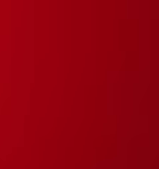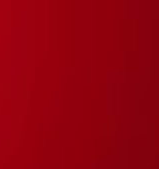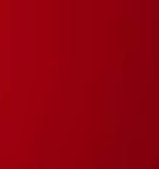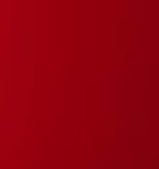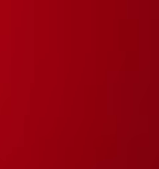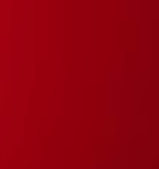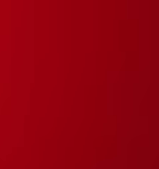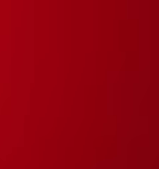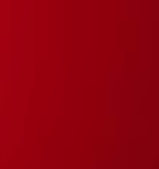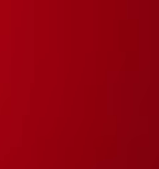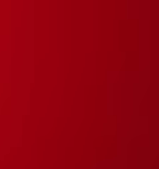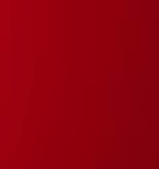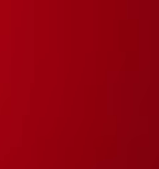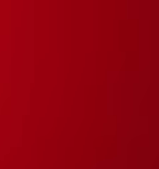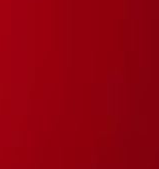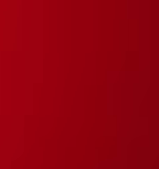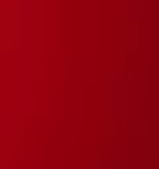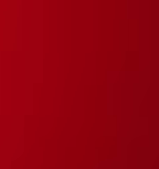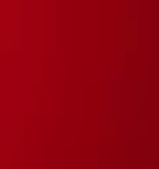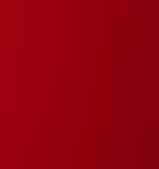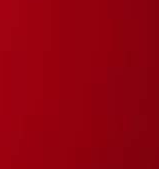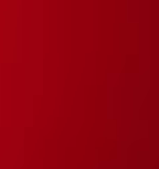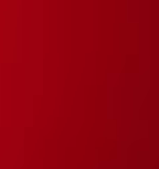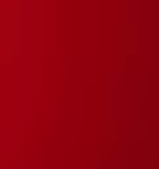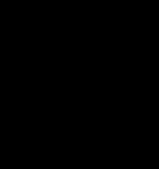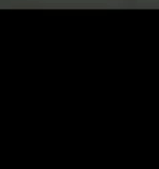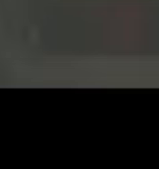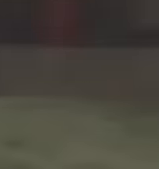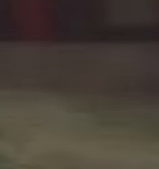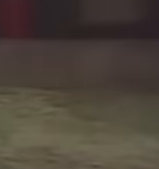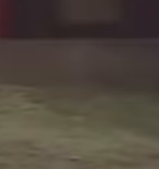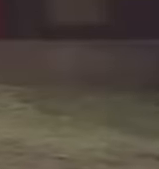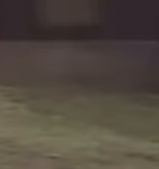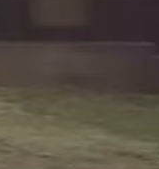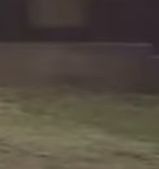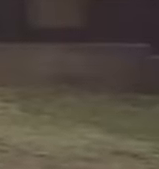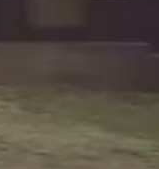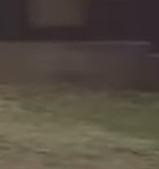price, the price you can trust always.